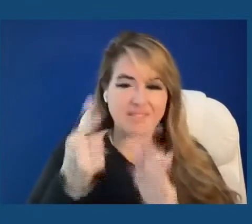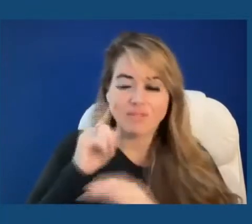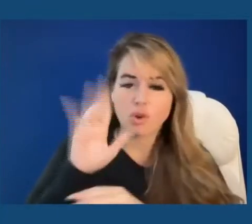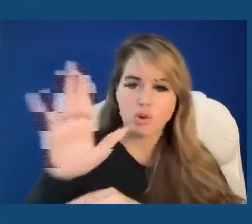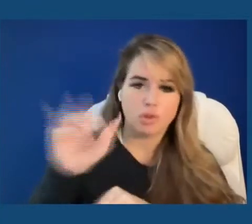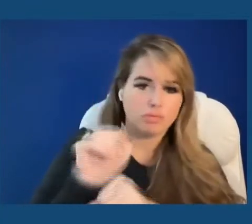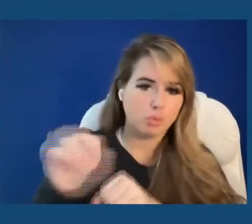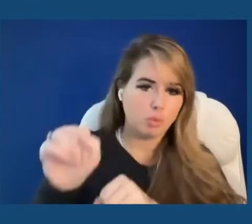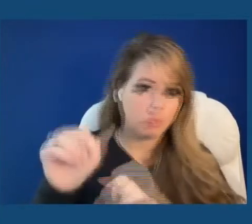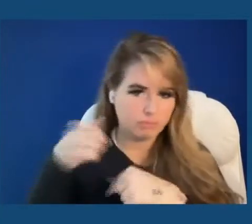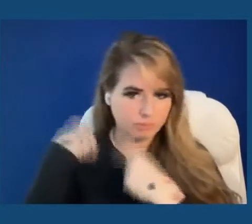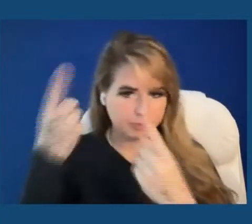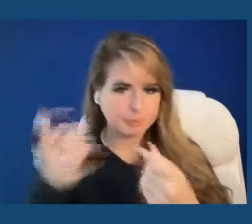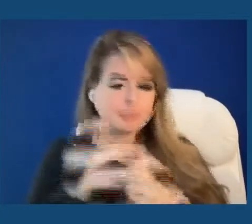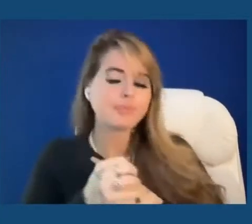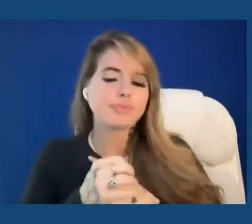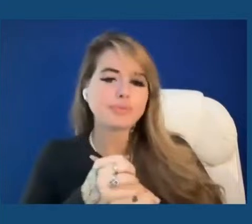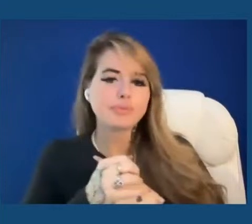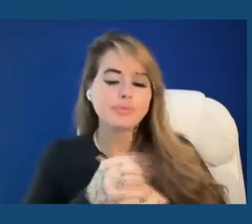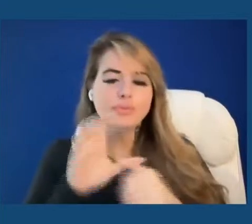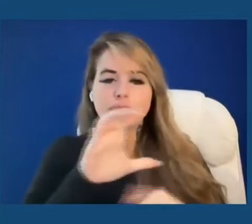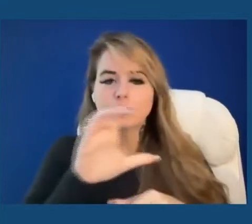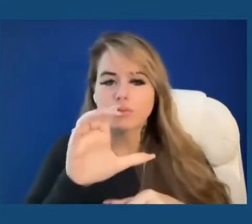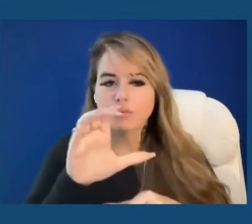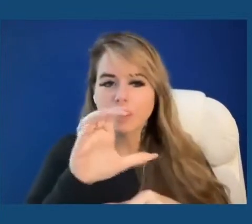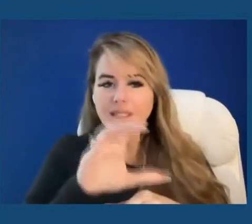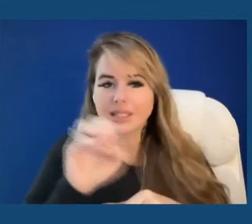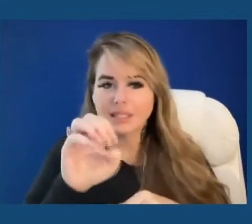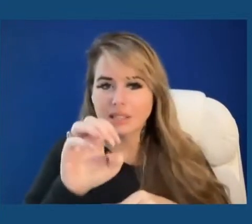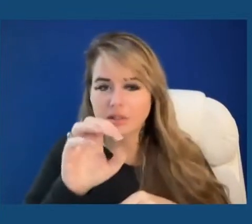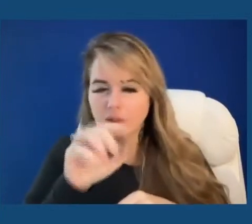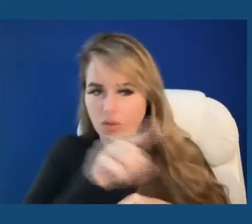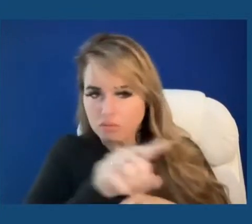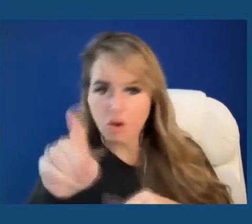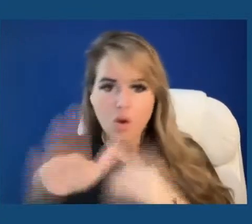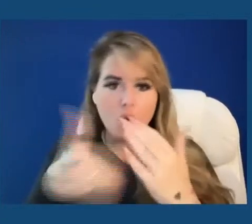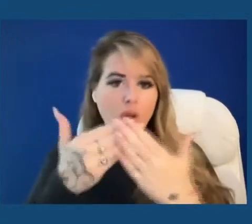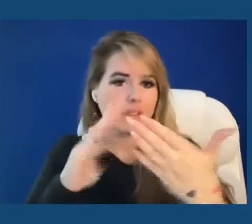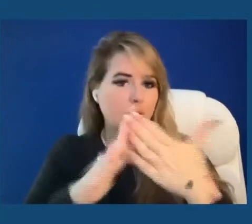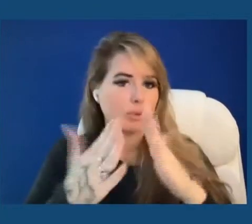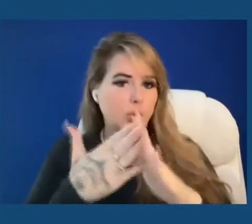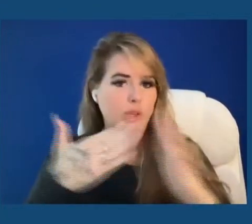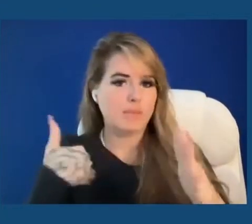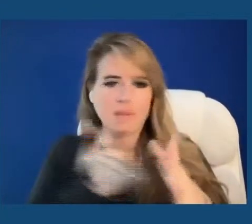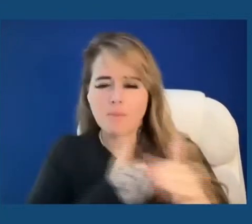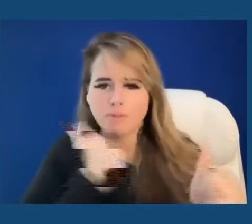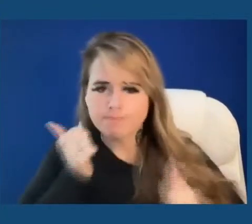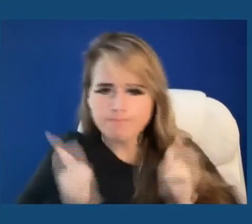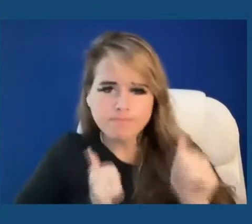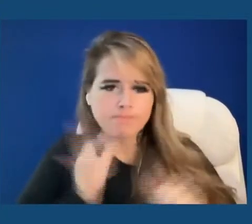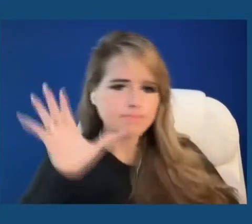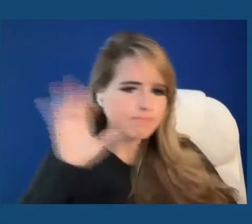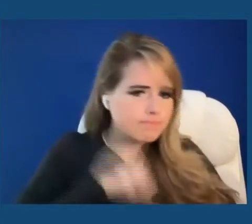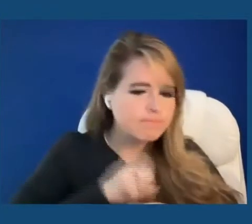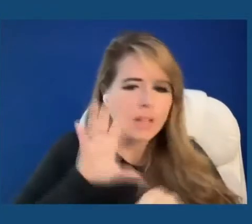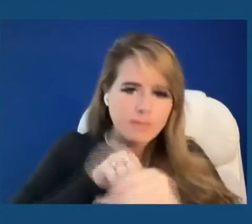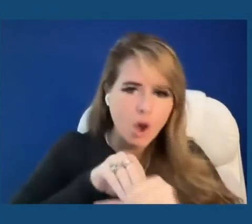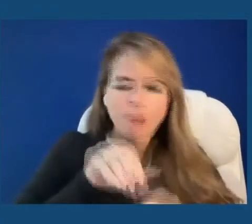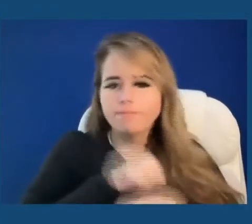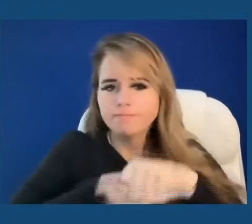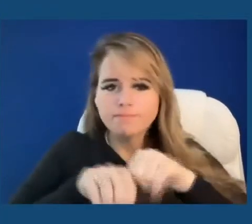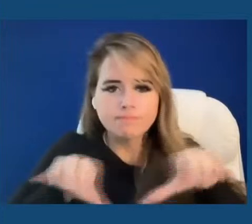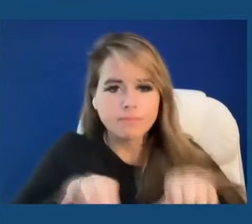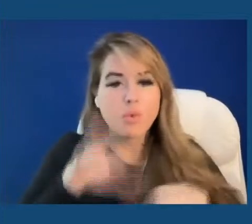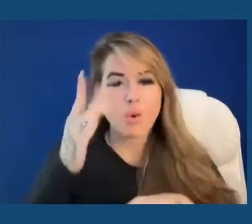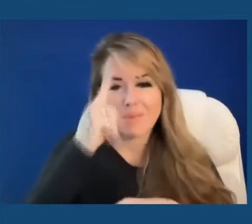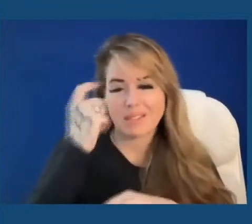issue. CCOM and community members responded vigorously to the crisis of last winter's 3